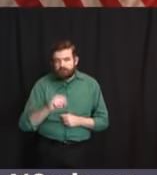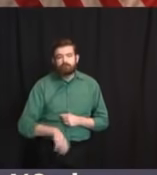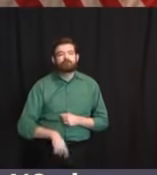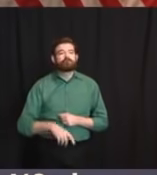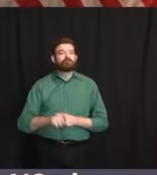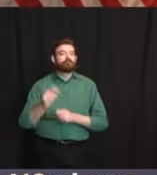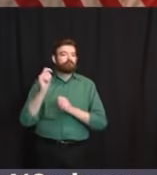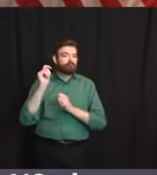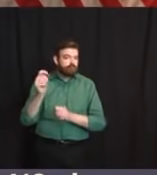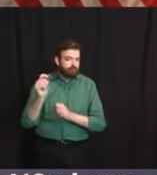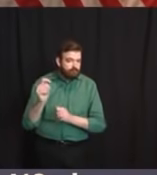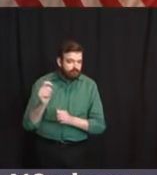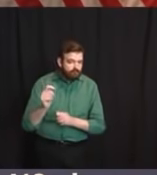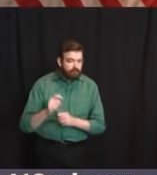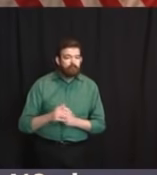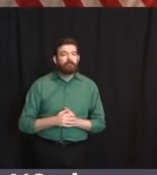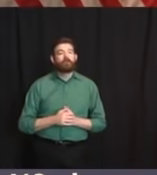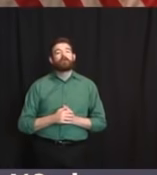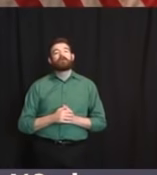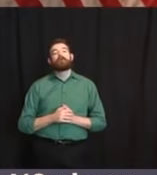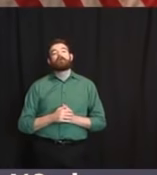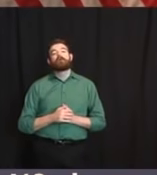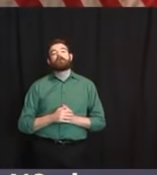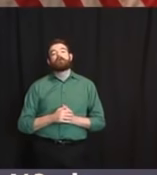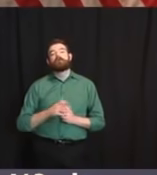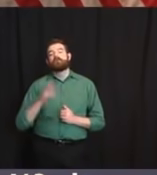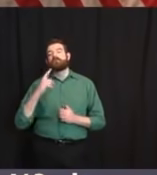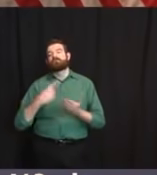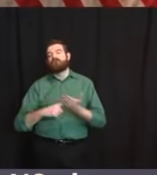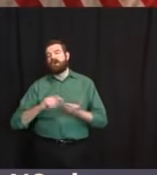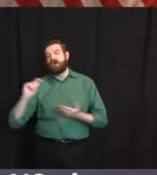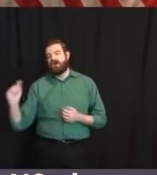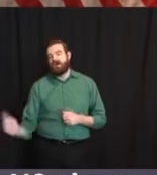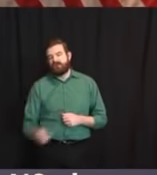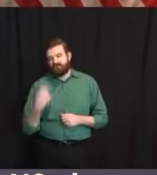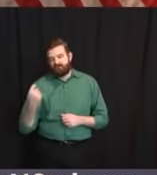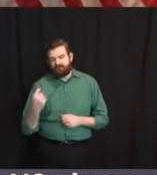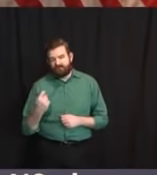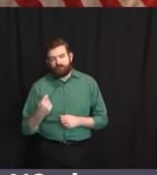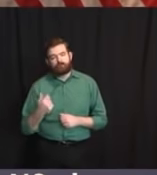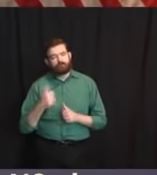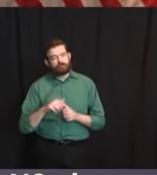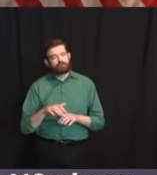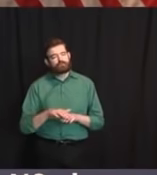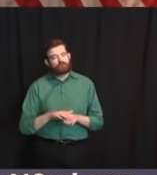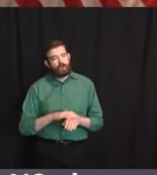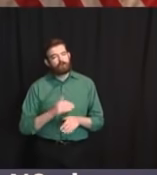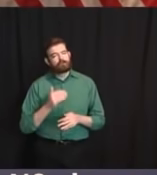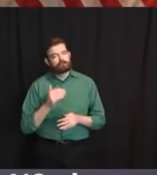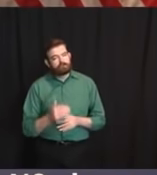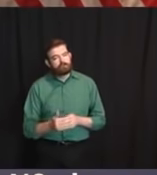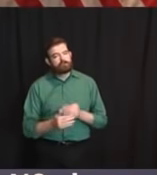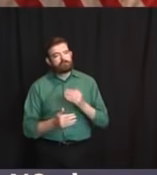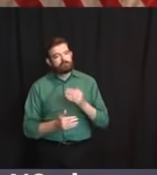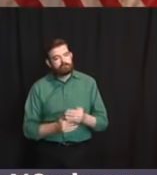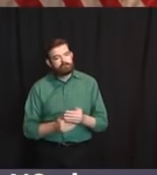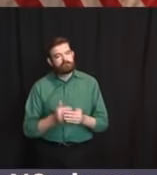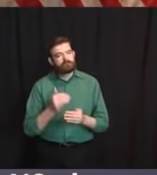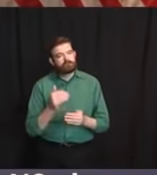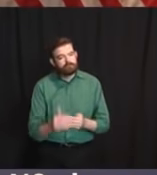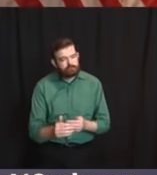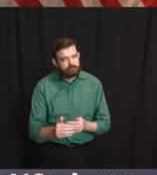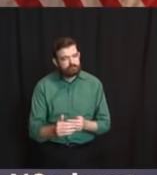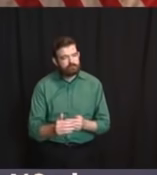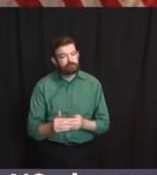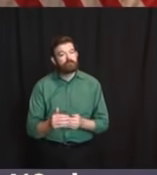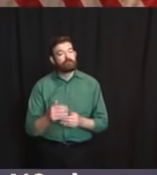them responsibly. So opening any given door up is our decisions that we're making based on the